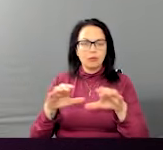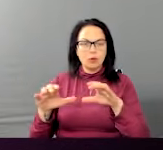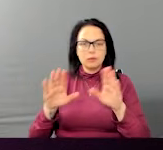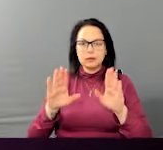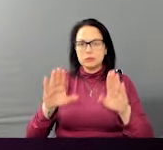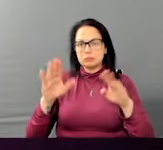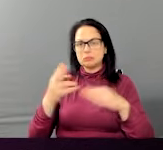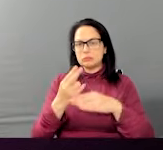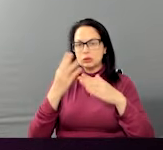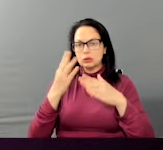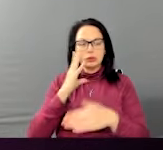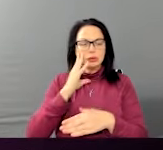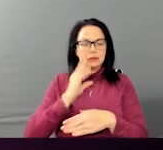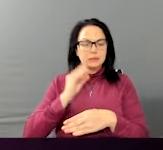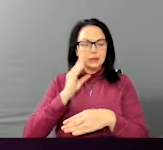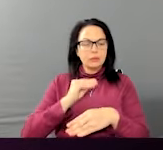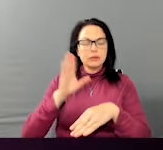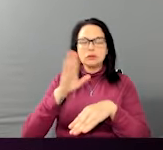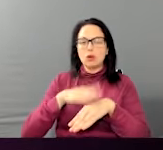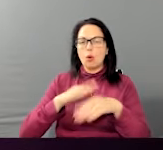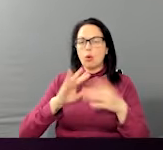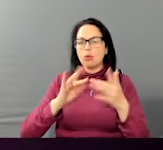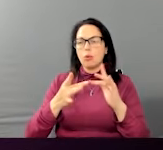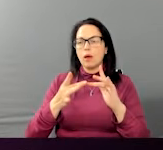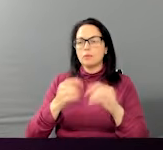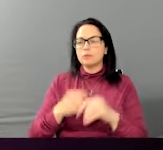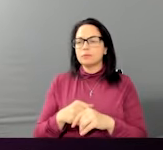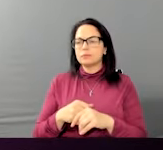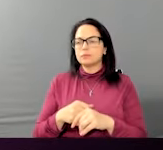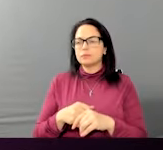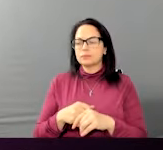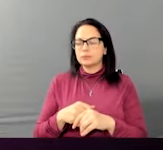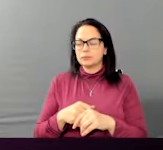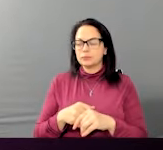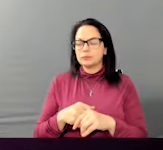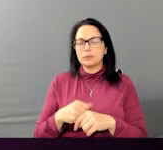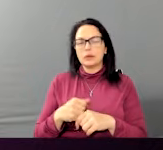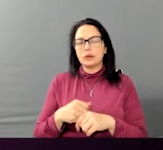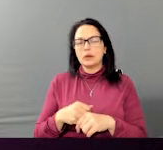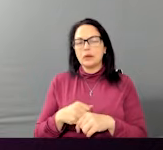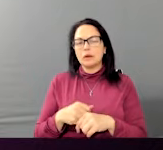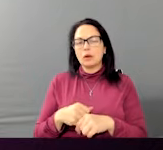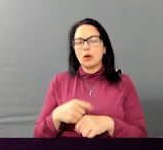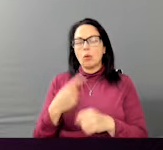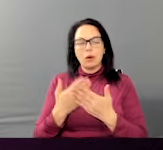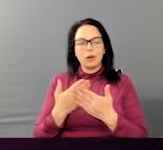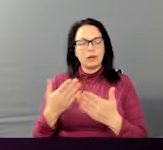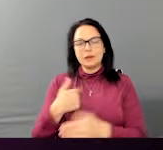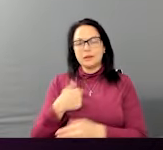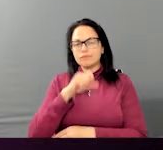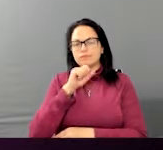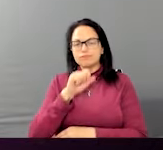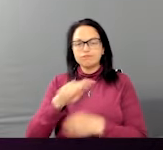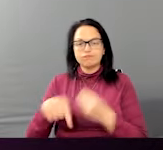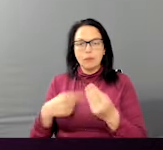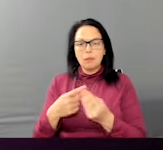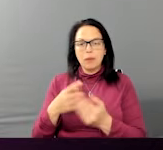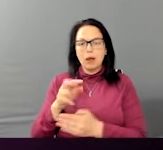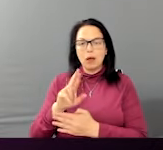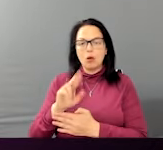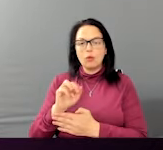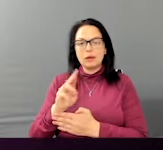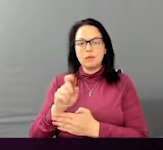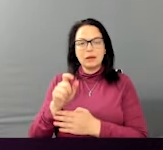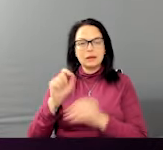user experiences on the web. And one of the things that I say about Remix, one of the things I love about Remix, is that it